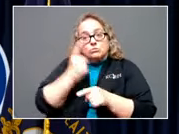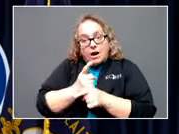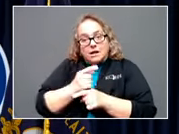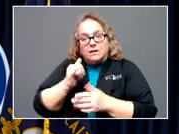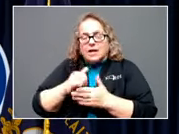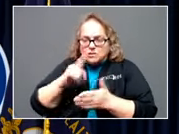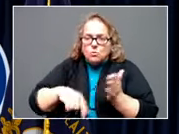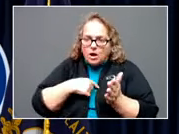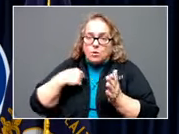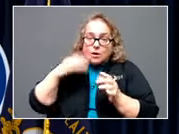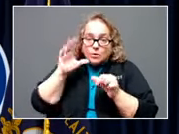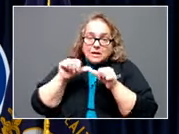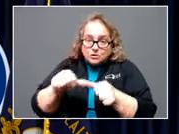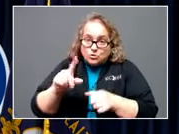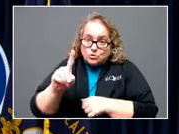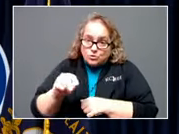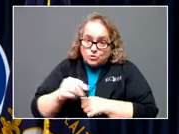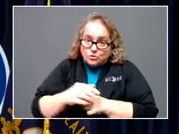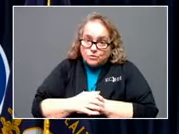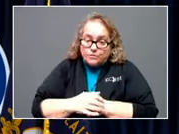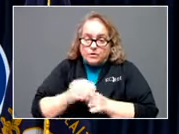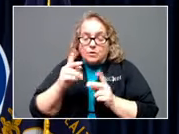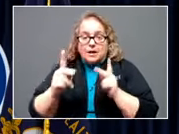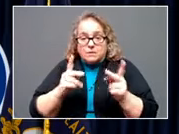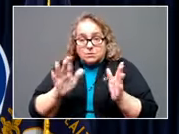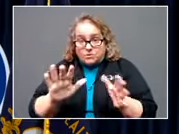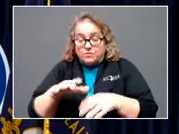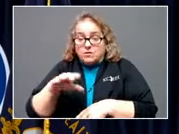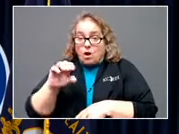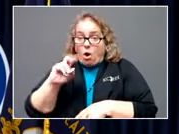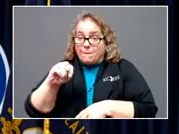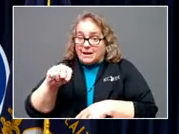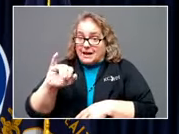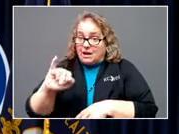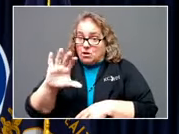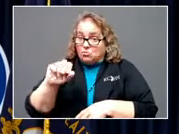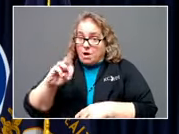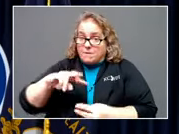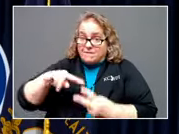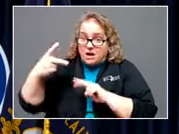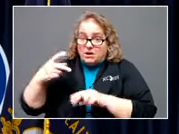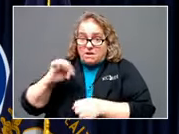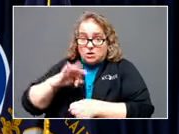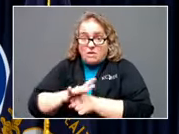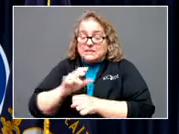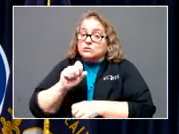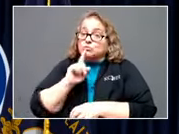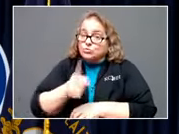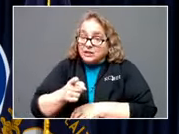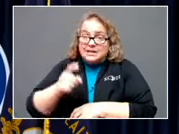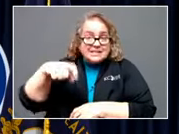make. Okay, folks, Omicron is real. It is escalating very quickly. You have the tools to protect yourself. Get